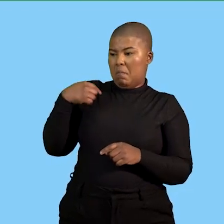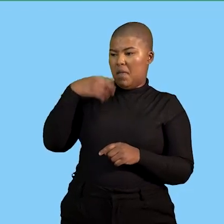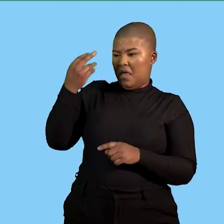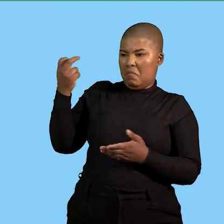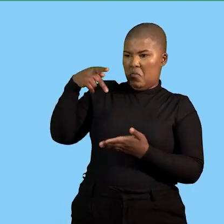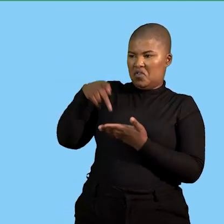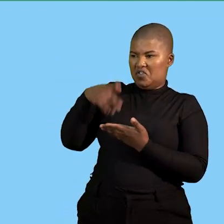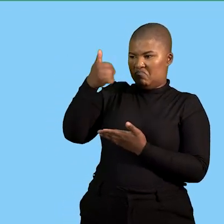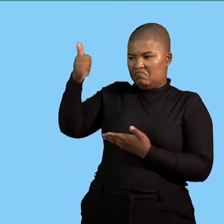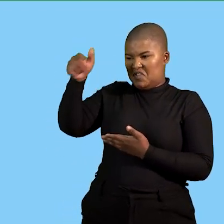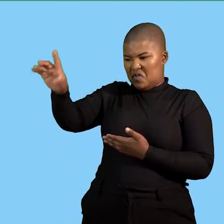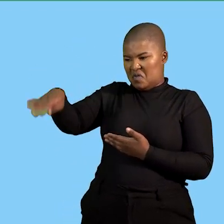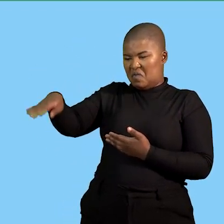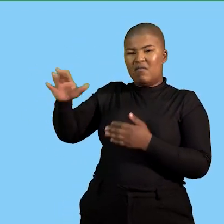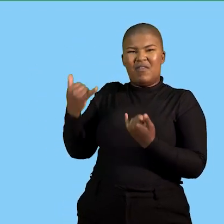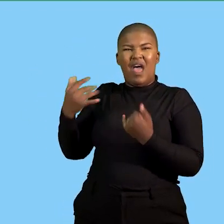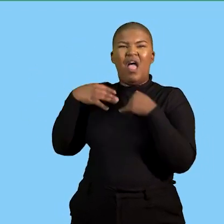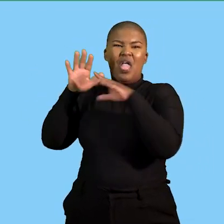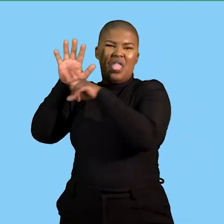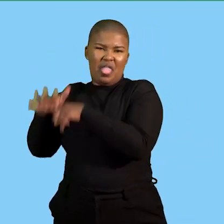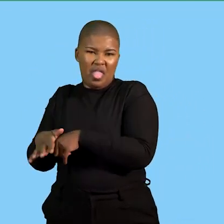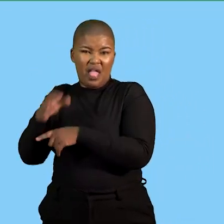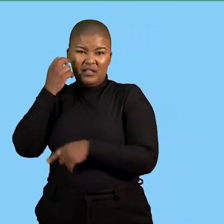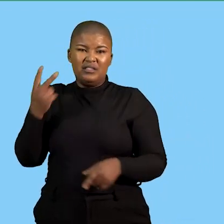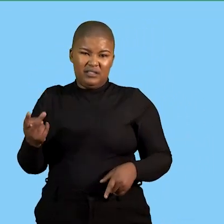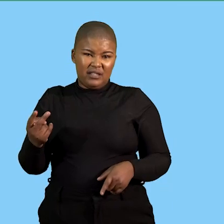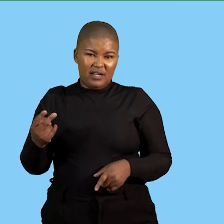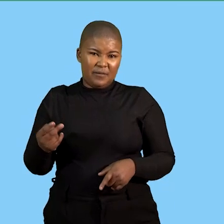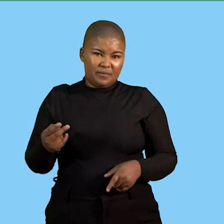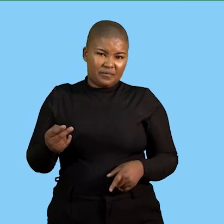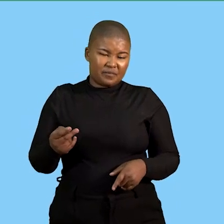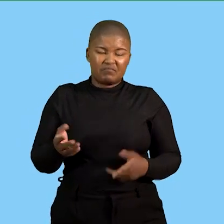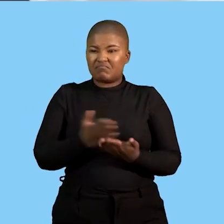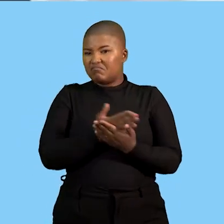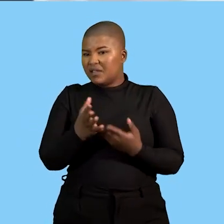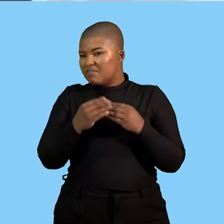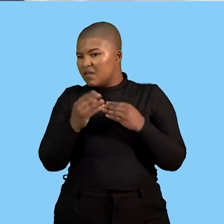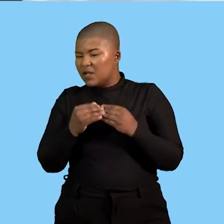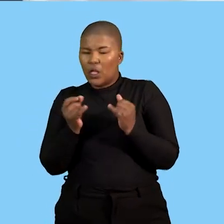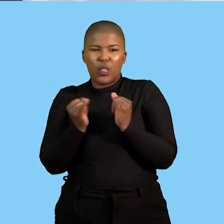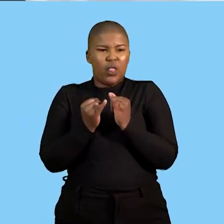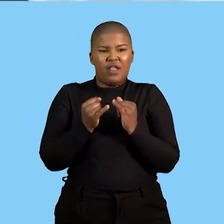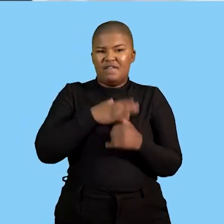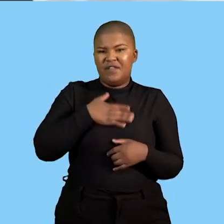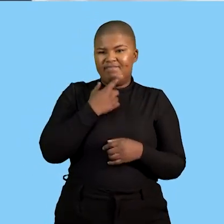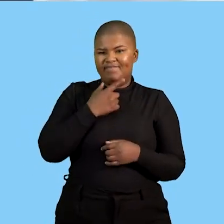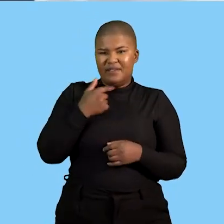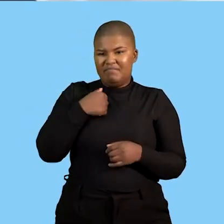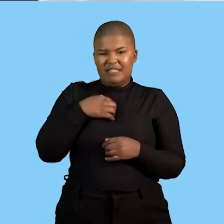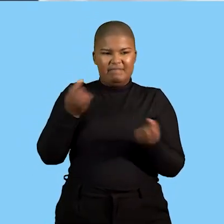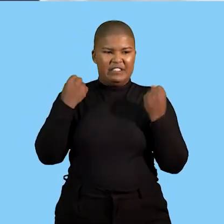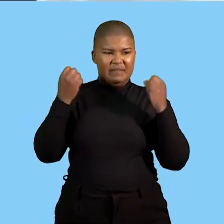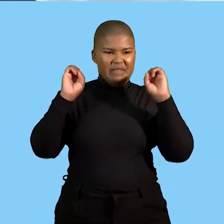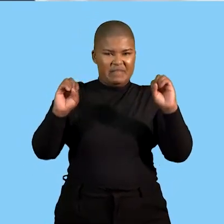position of team leader. So some members might be thinking that they're fit enough to be team leaders, whereas others as well might be having the